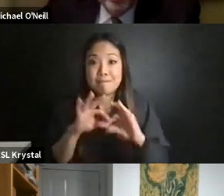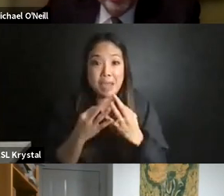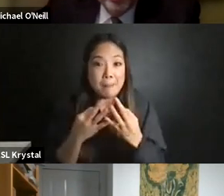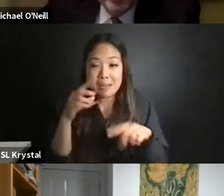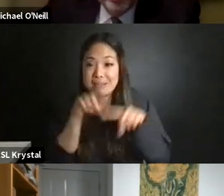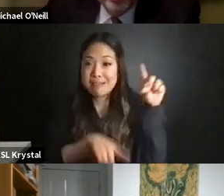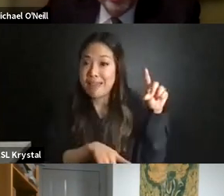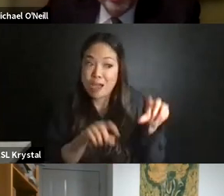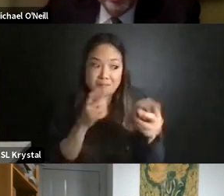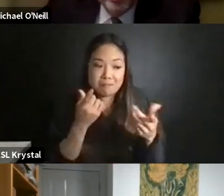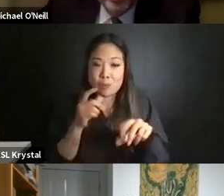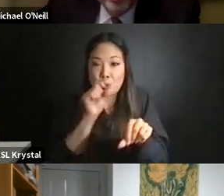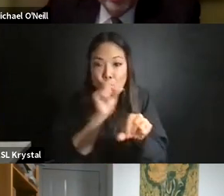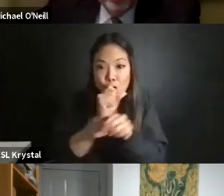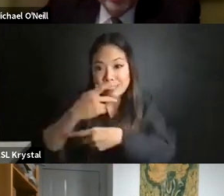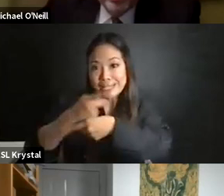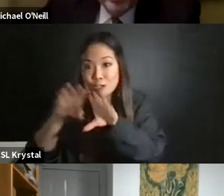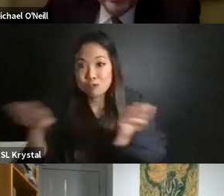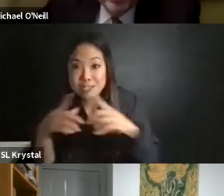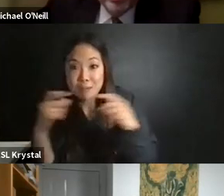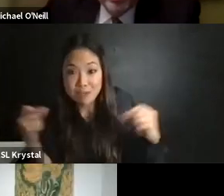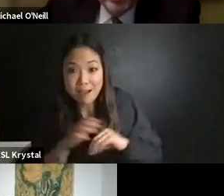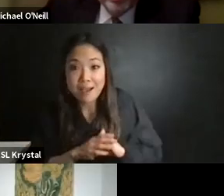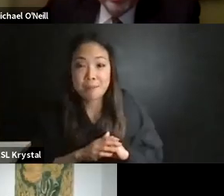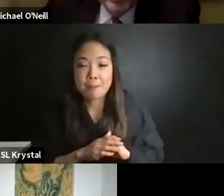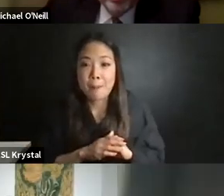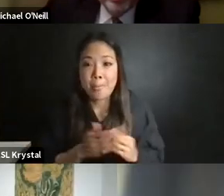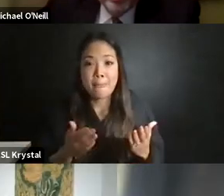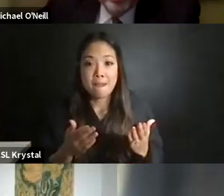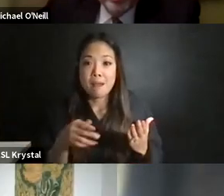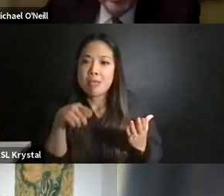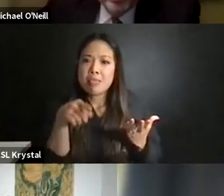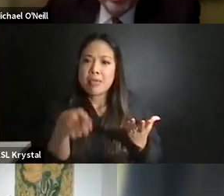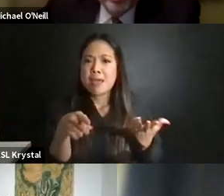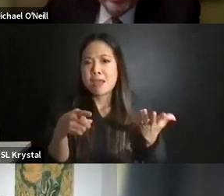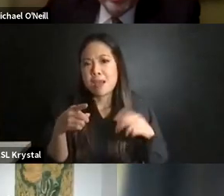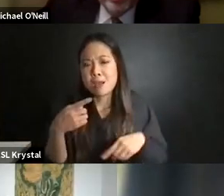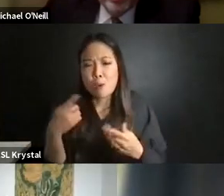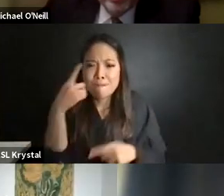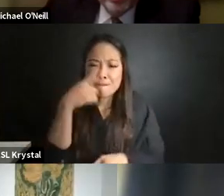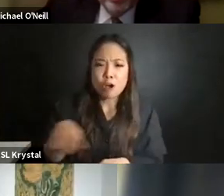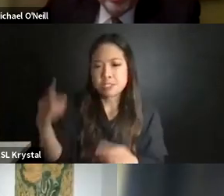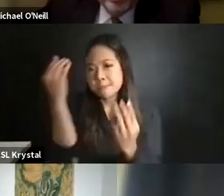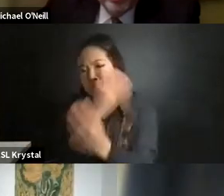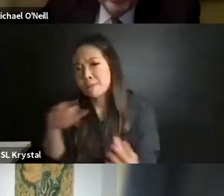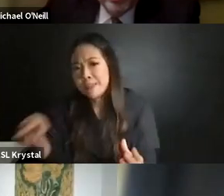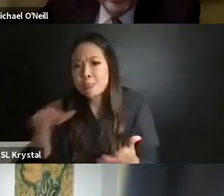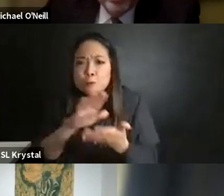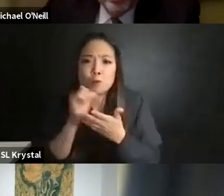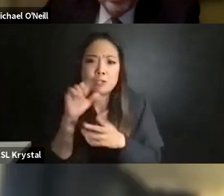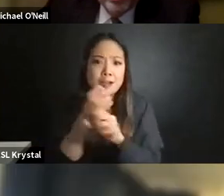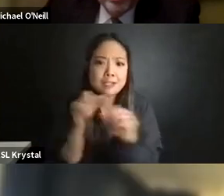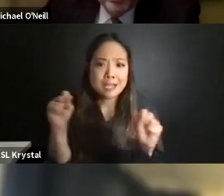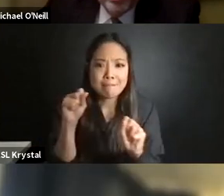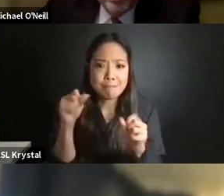families both current and future who have been falsely led to believe this school is not a safe place regular communication above the classroom